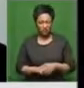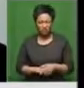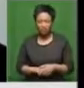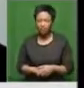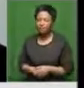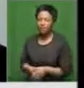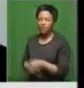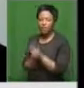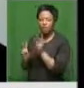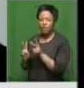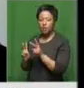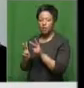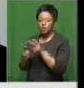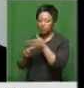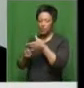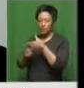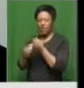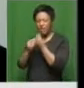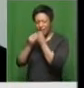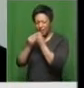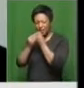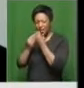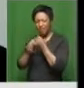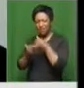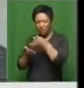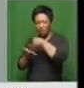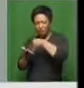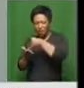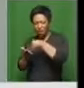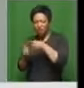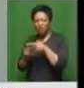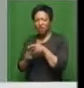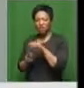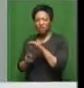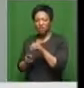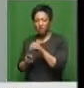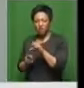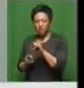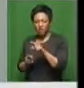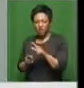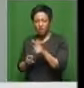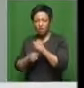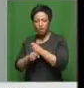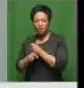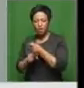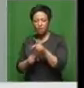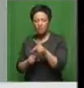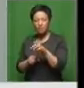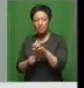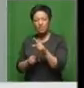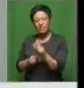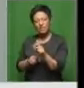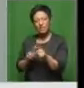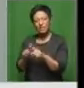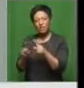normal plastic has its source in oil. You know, it's a fossil fuel-based product. PET, for example, comes